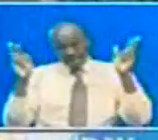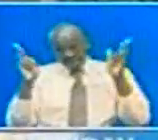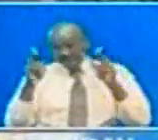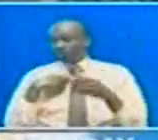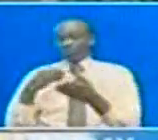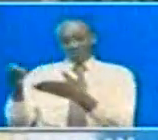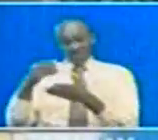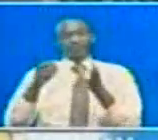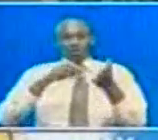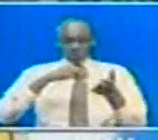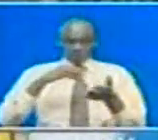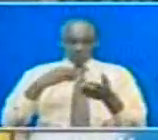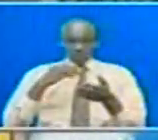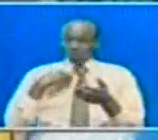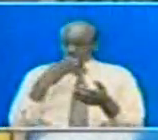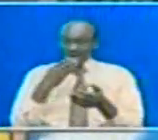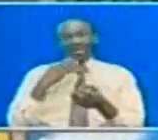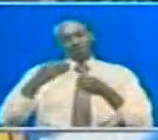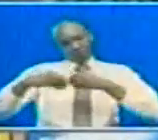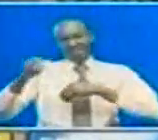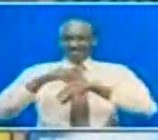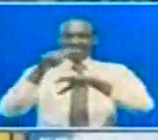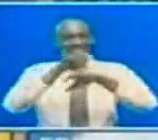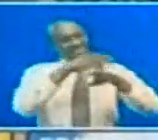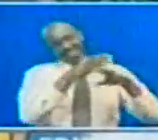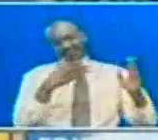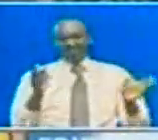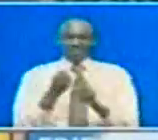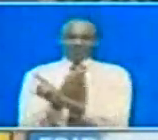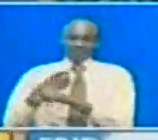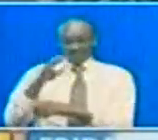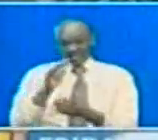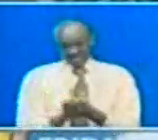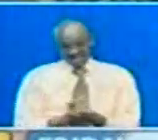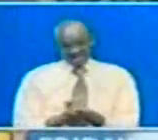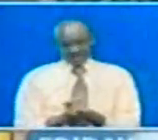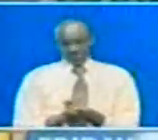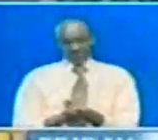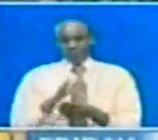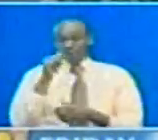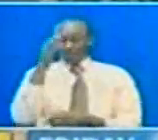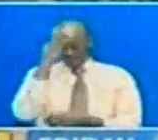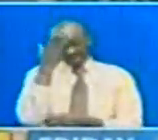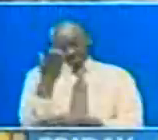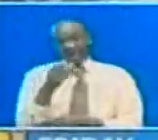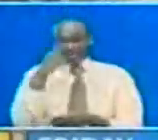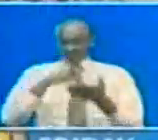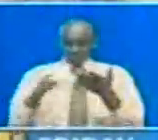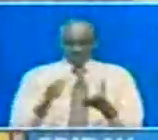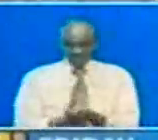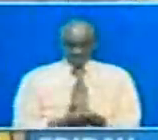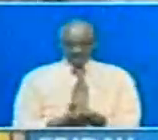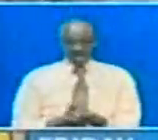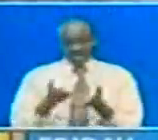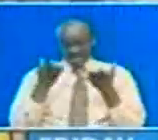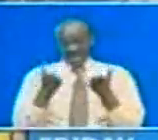expecting deliveries of sugar and all the other products going into Sunday, Monday, next week. The announcement